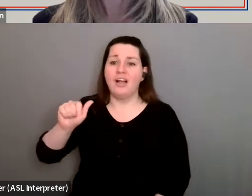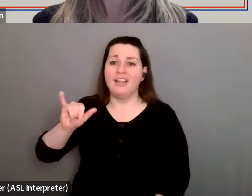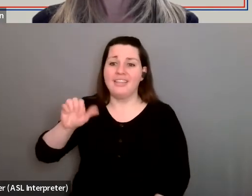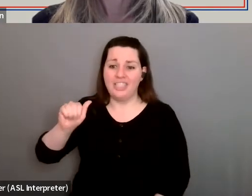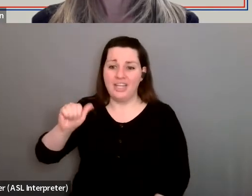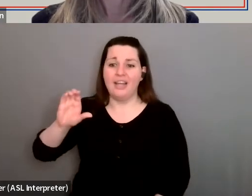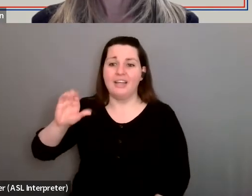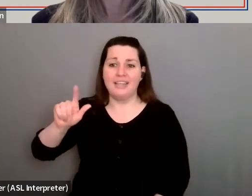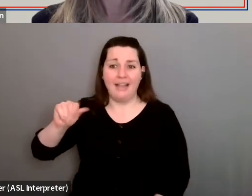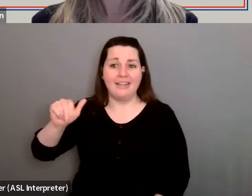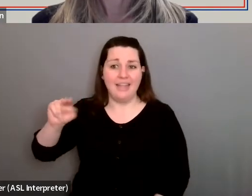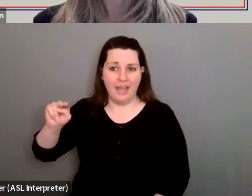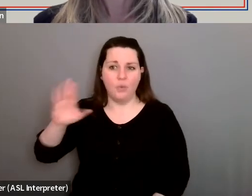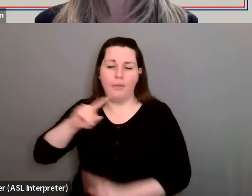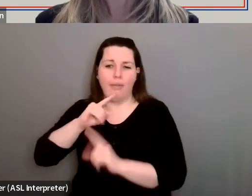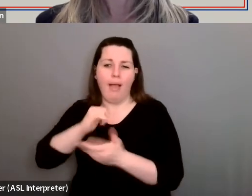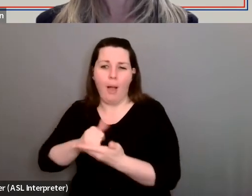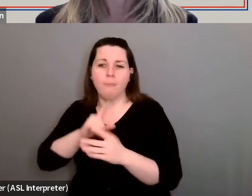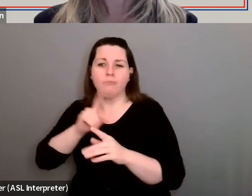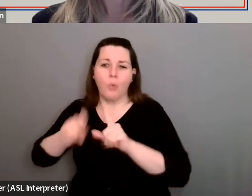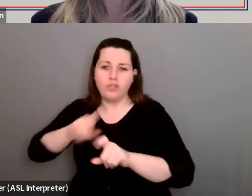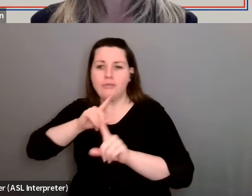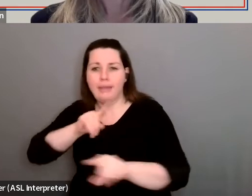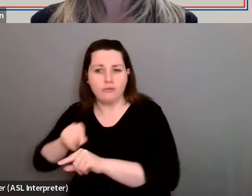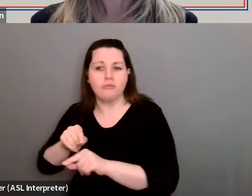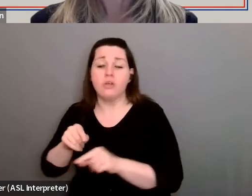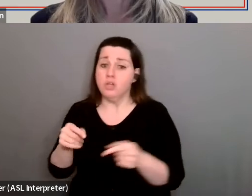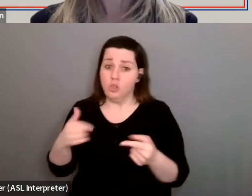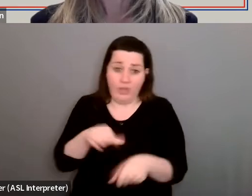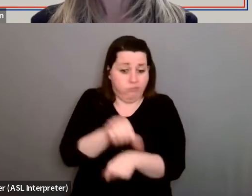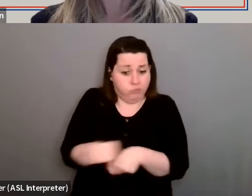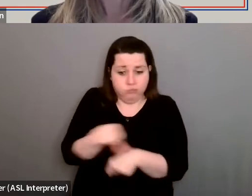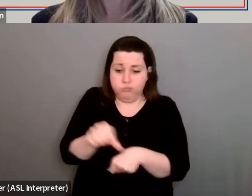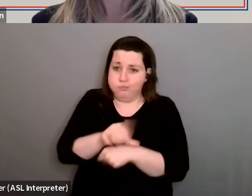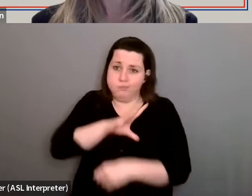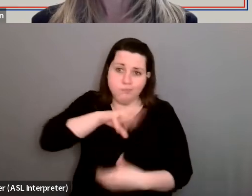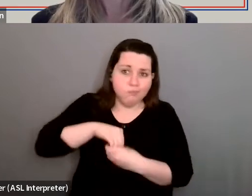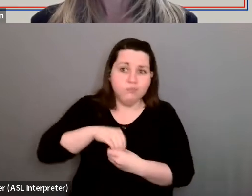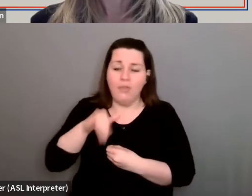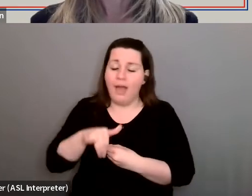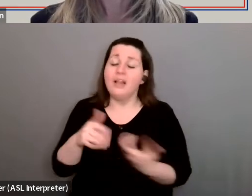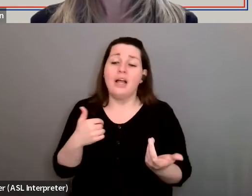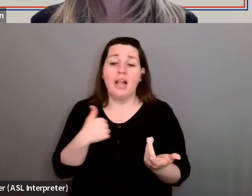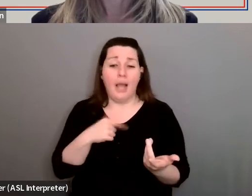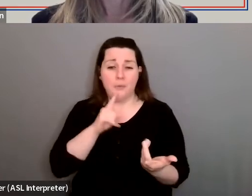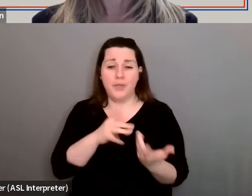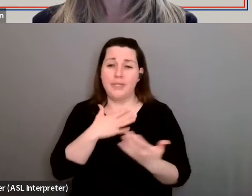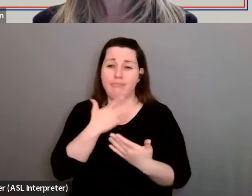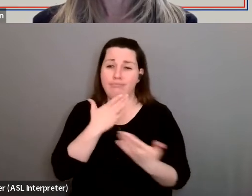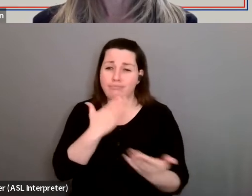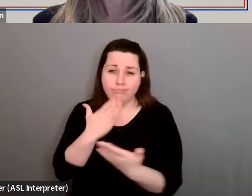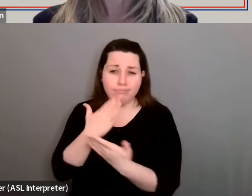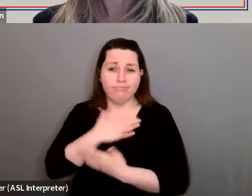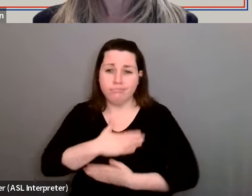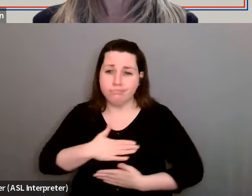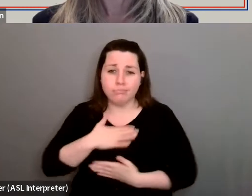well. So we've put a lot of work into it. I just can't tell you how appreciative I am of all of